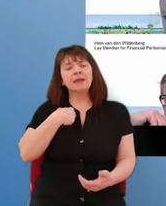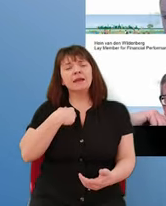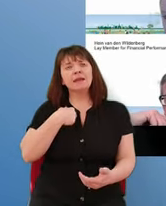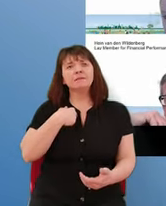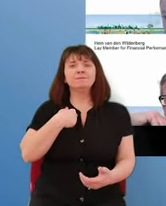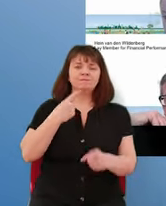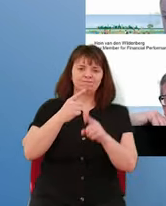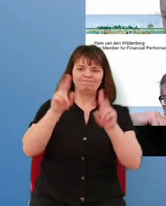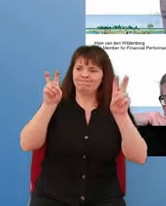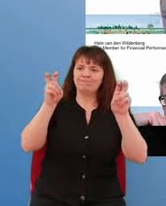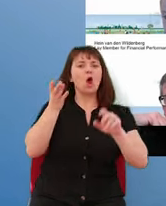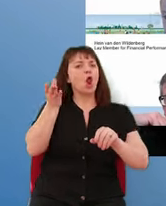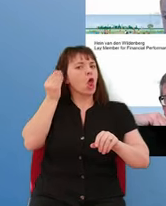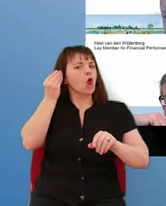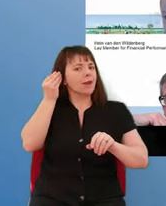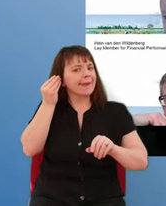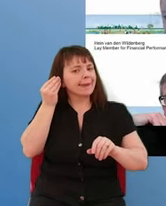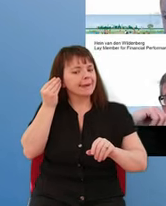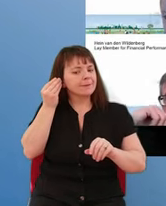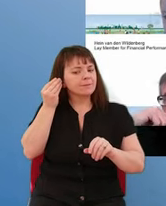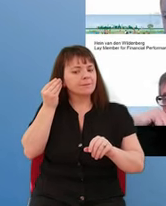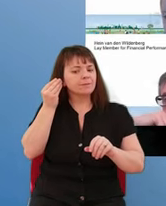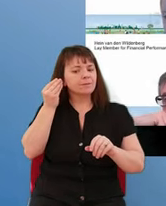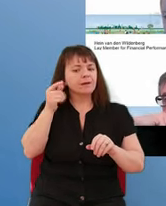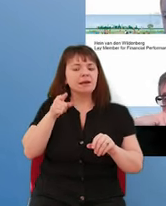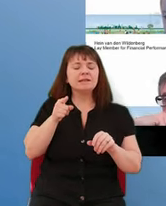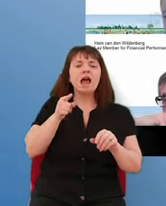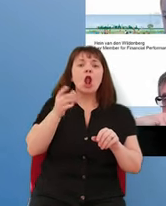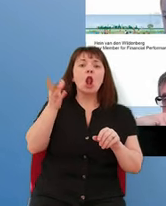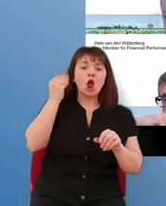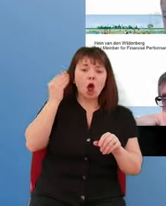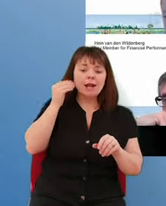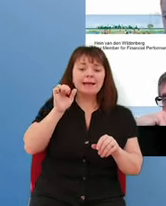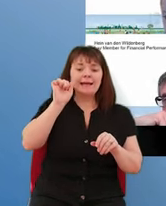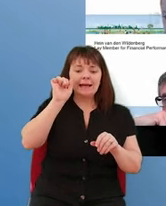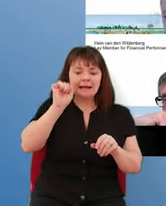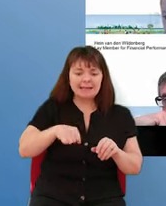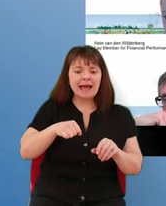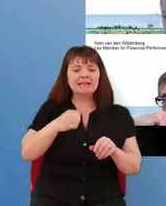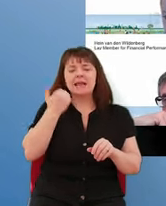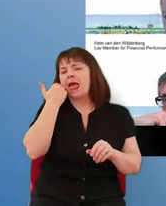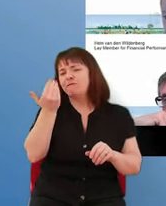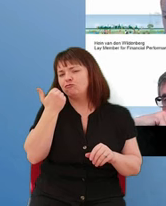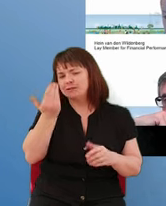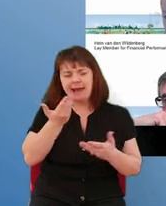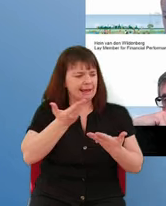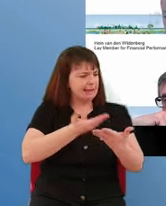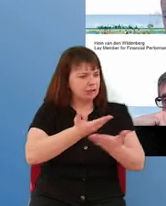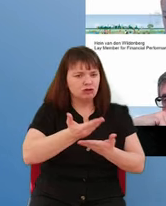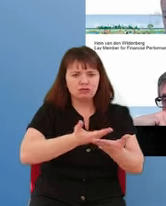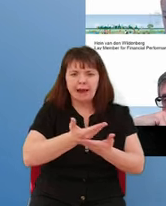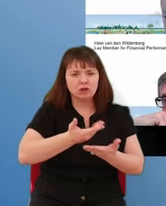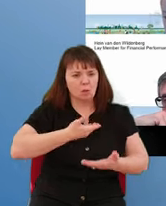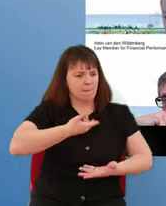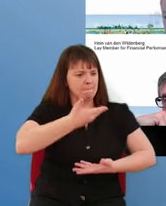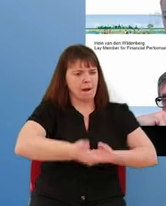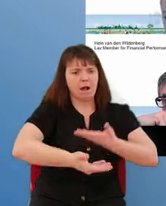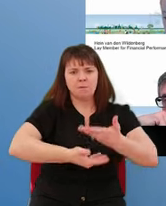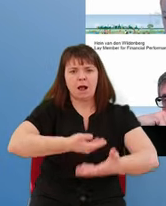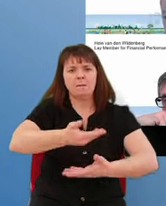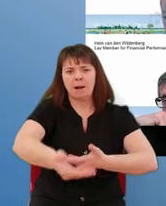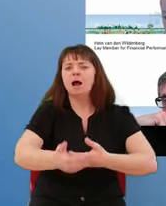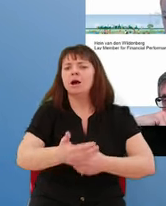everyday interactions. But I think going forward, I would like to work with the team to have a more structured